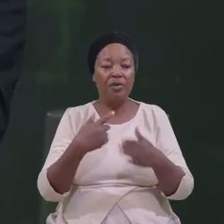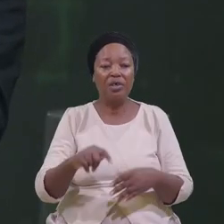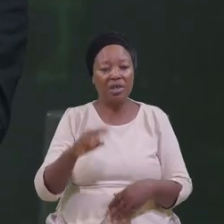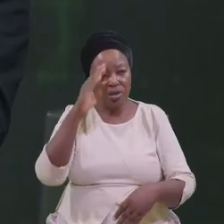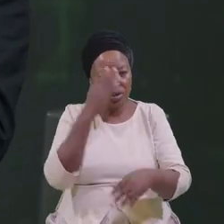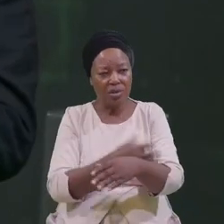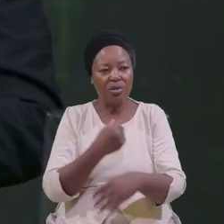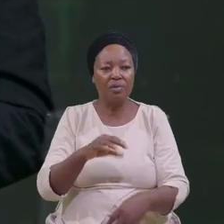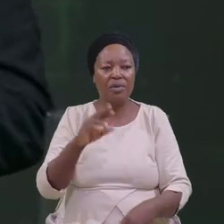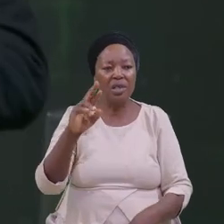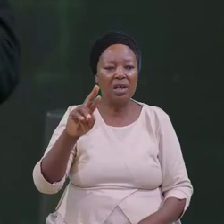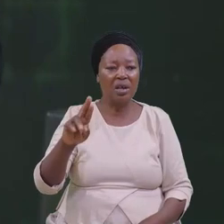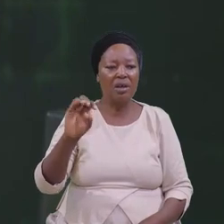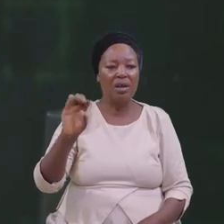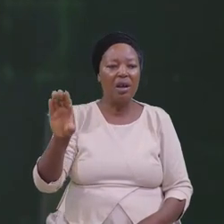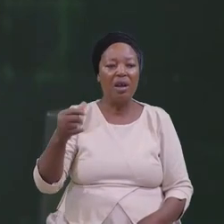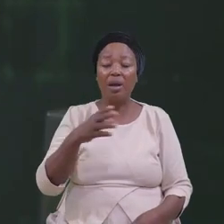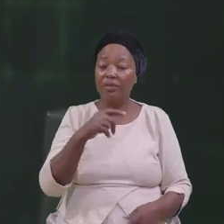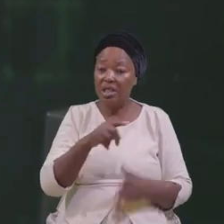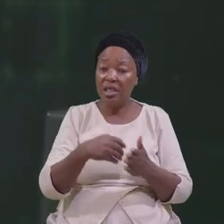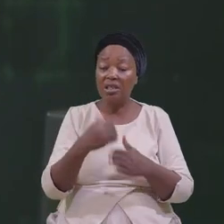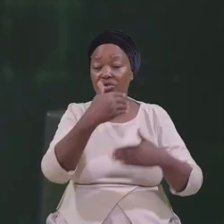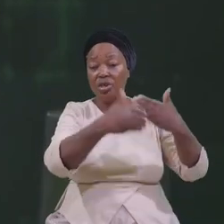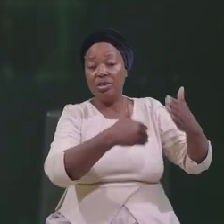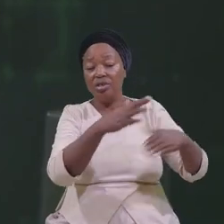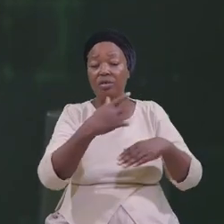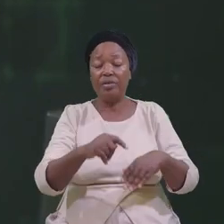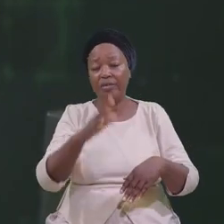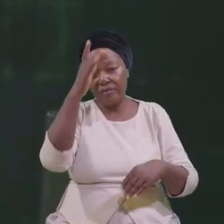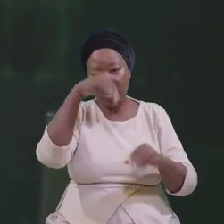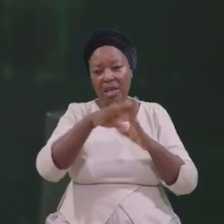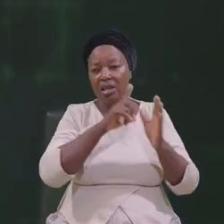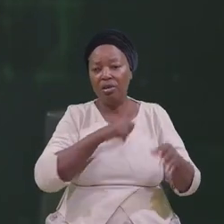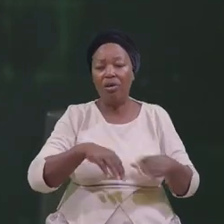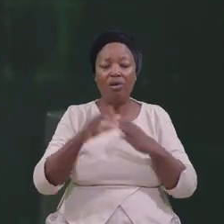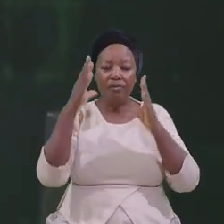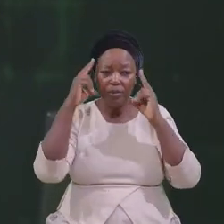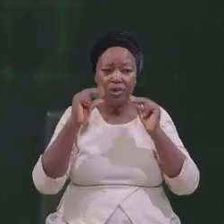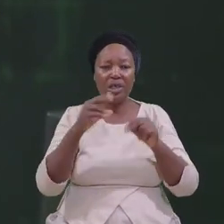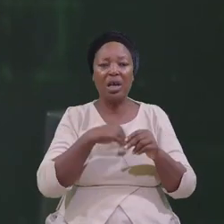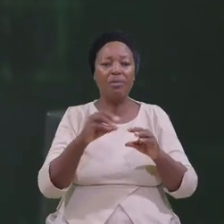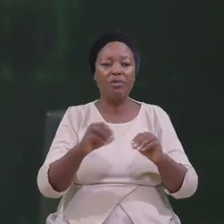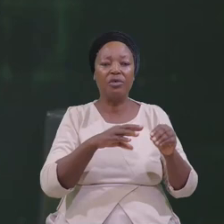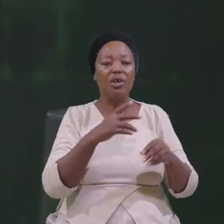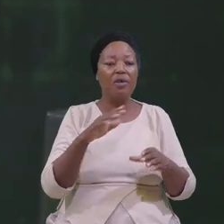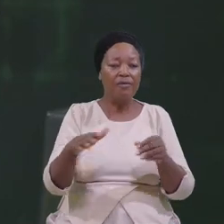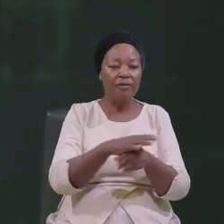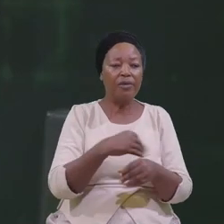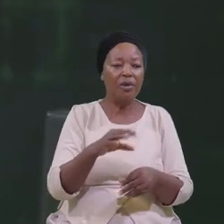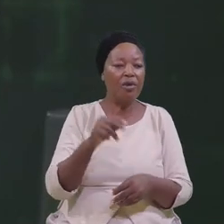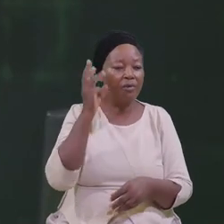the descendants of the father-in-law Moses, and pots full of wine and cups, and I said unto